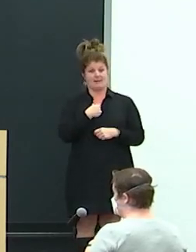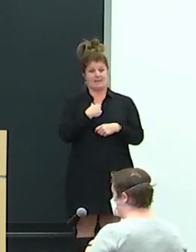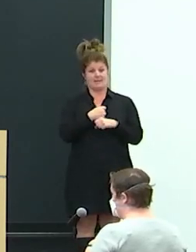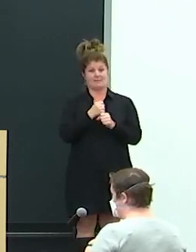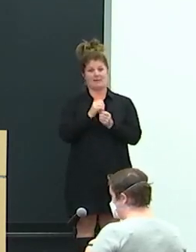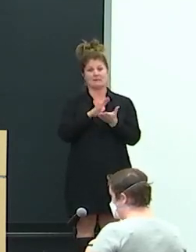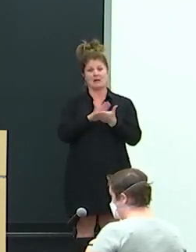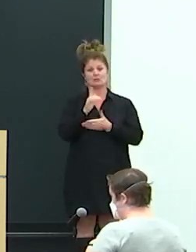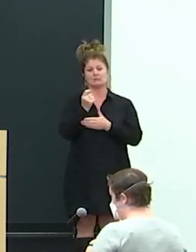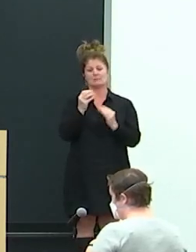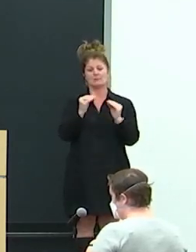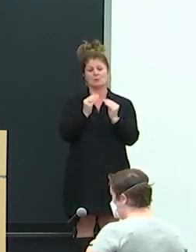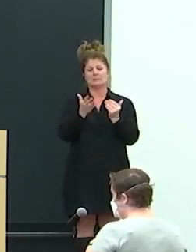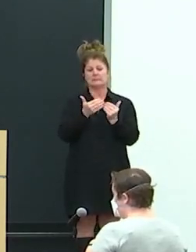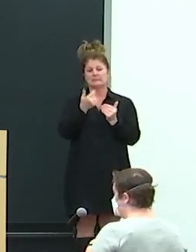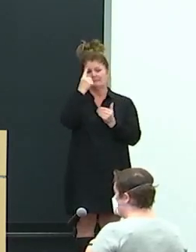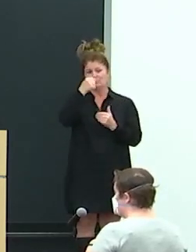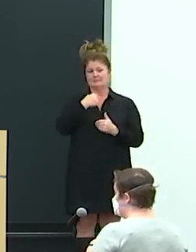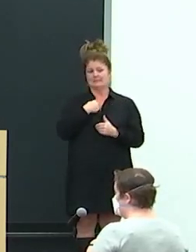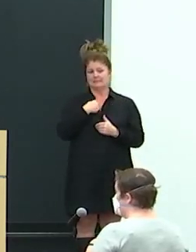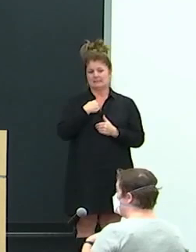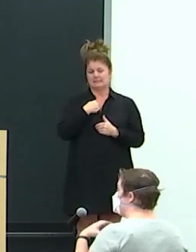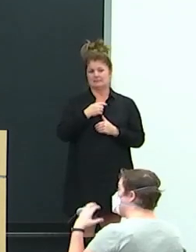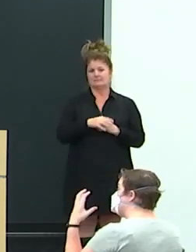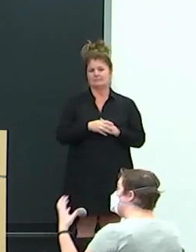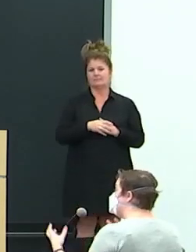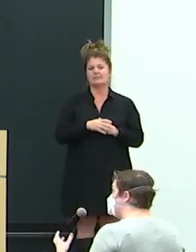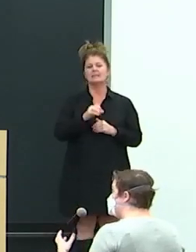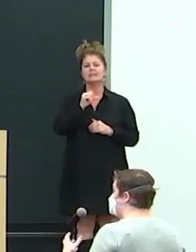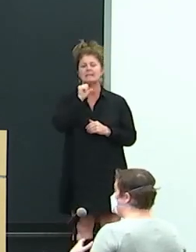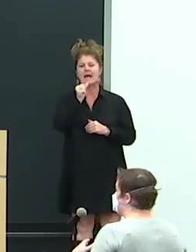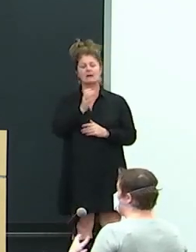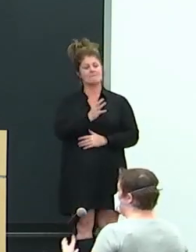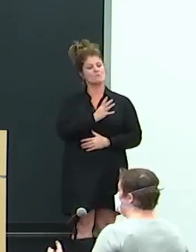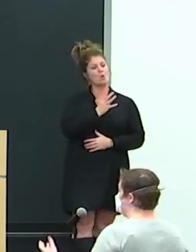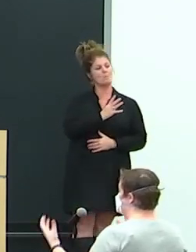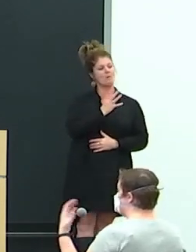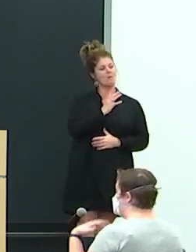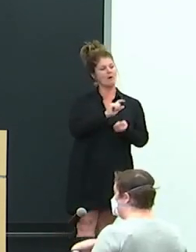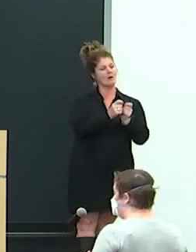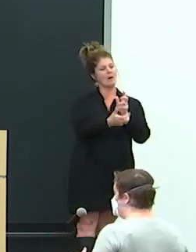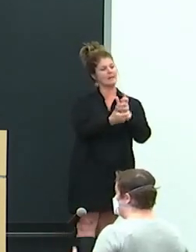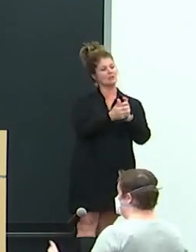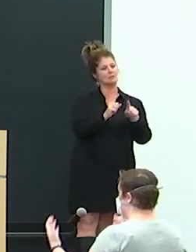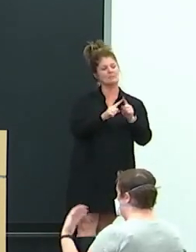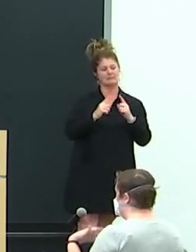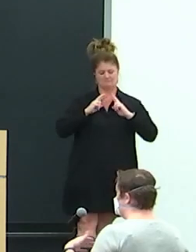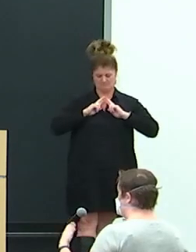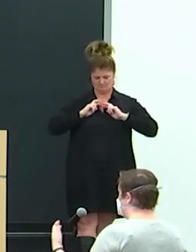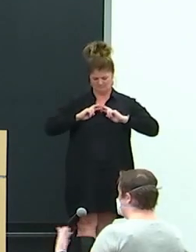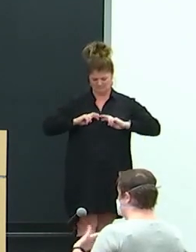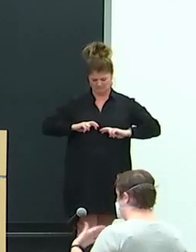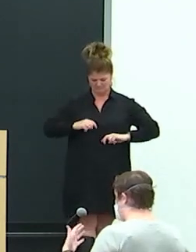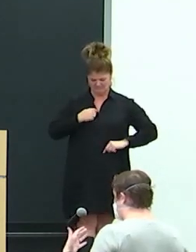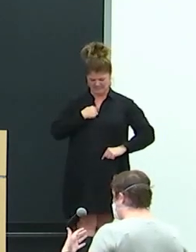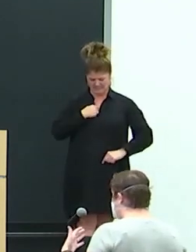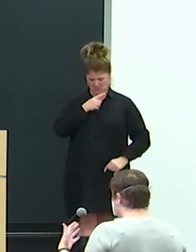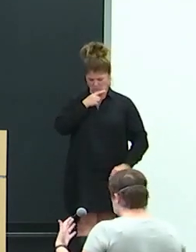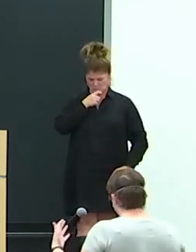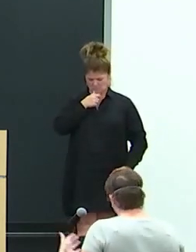a little easier for me? And so not think about formal accommodations, but thinking about like self-reflection and how do you kind of figure